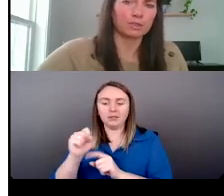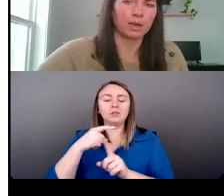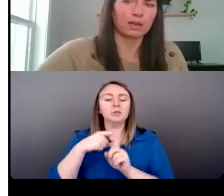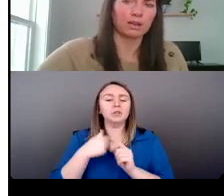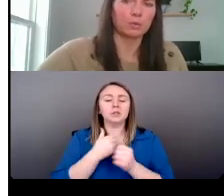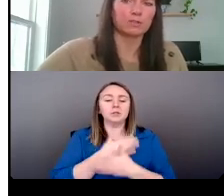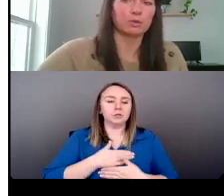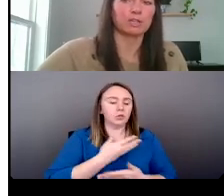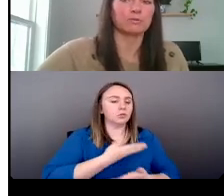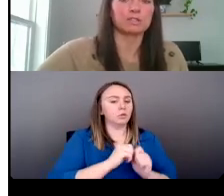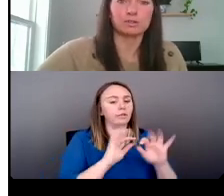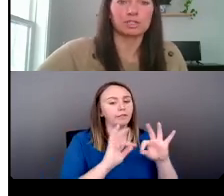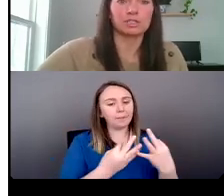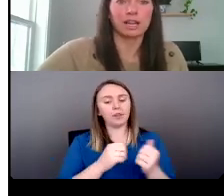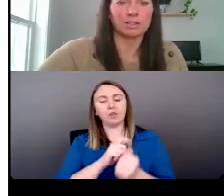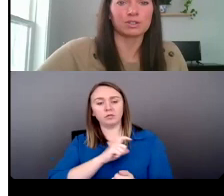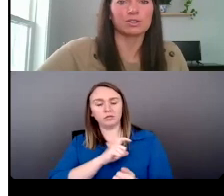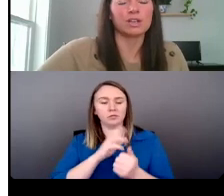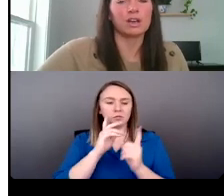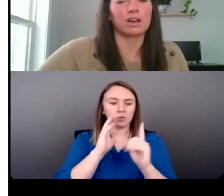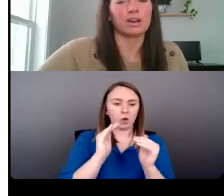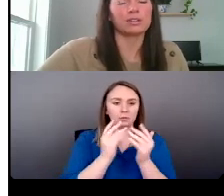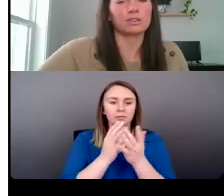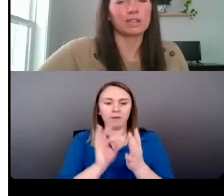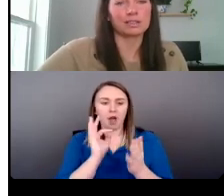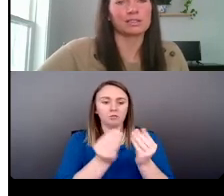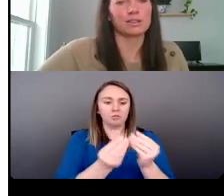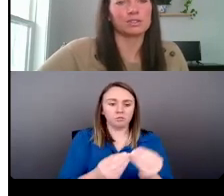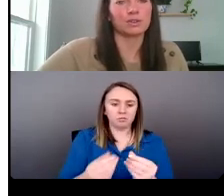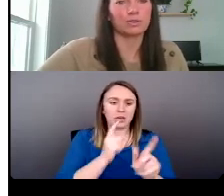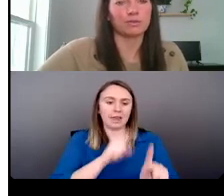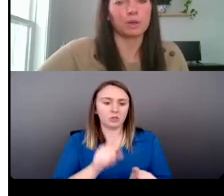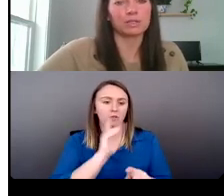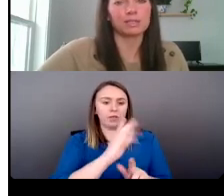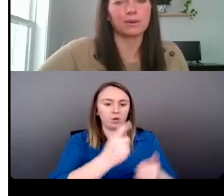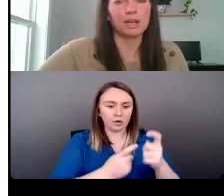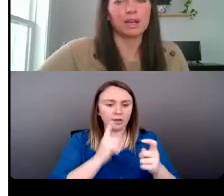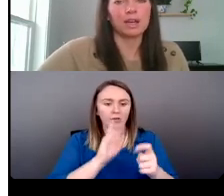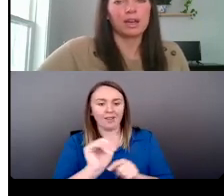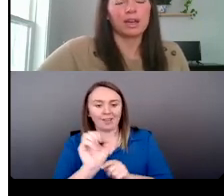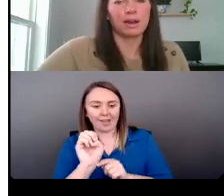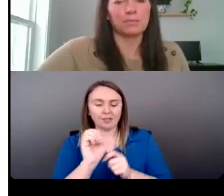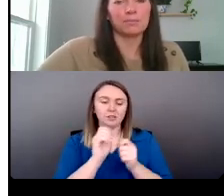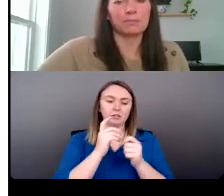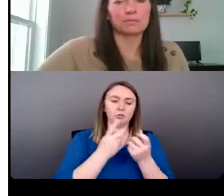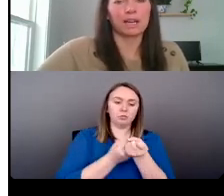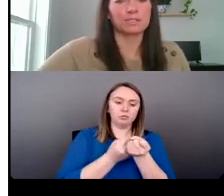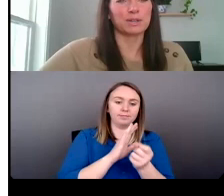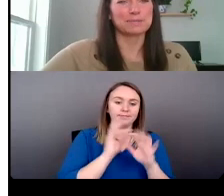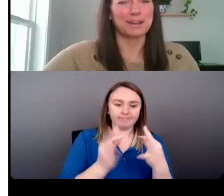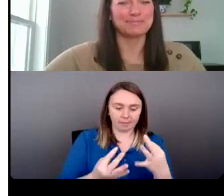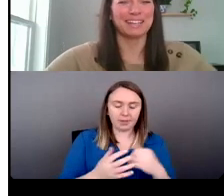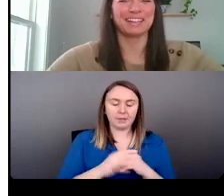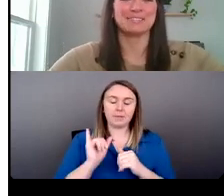law enforcement in hopes of bringing resolutions and answers to their cases and to their loved ones. So yeah, it's a